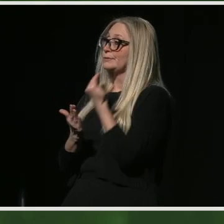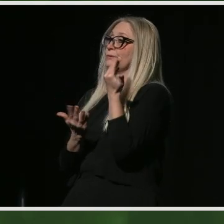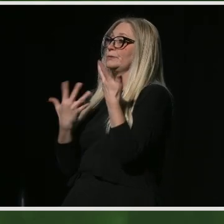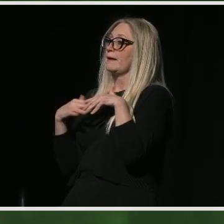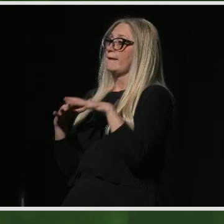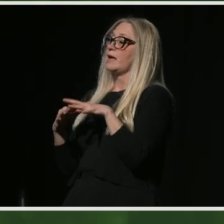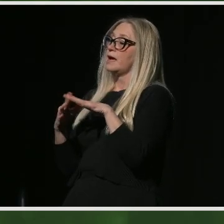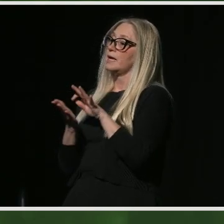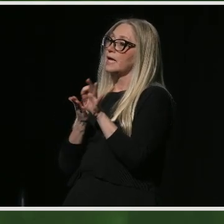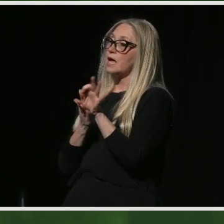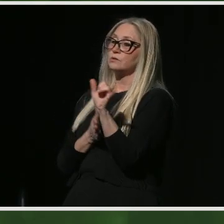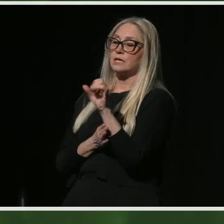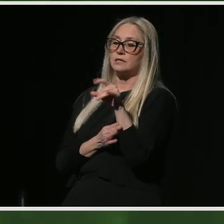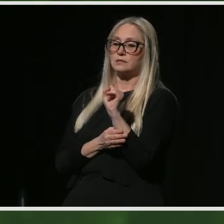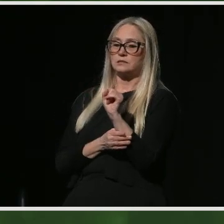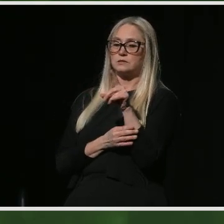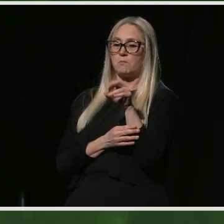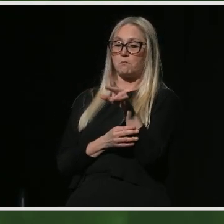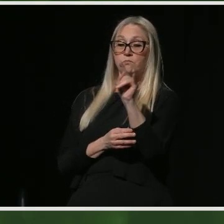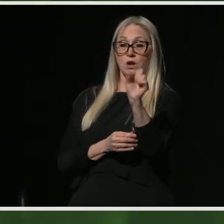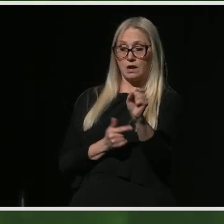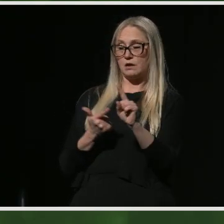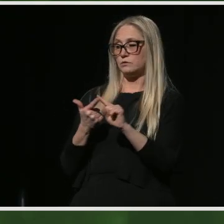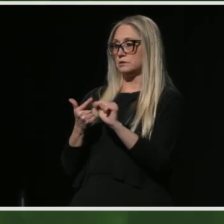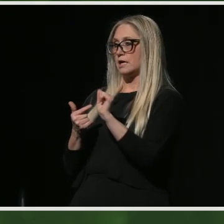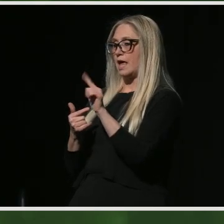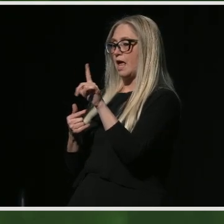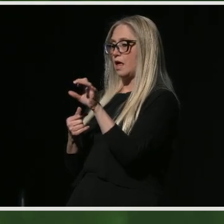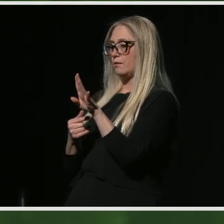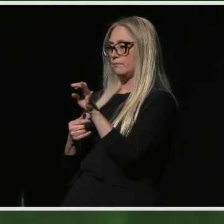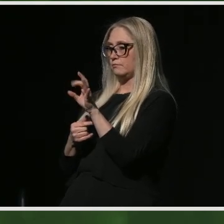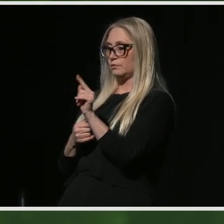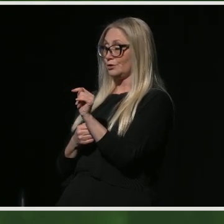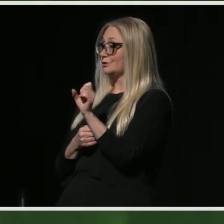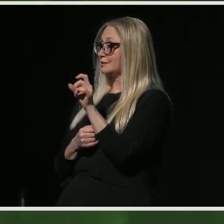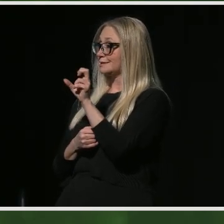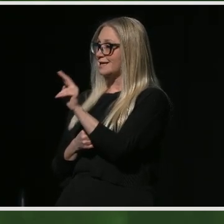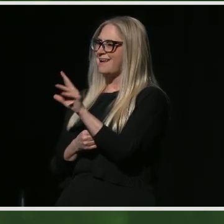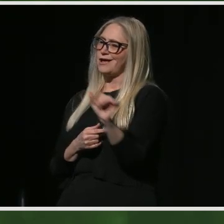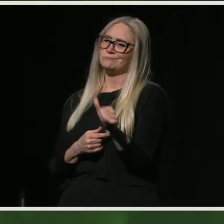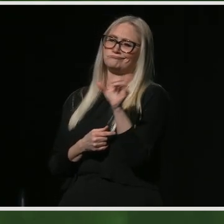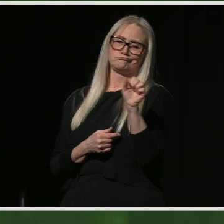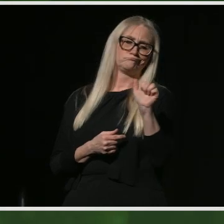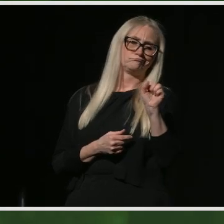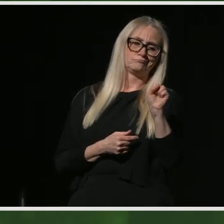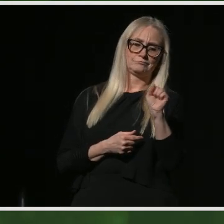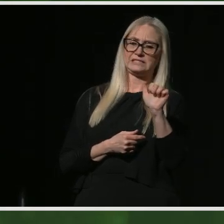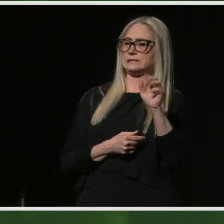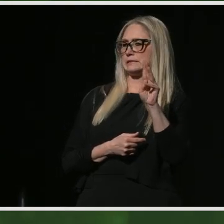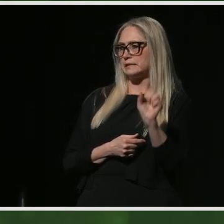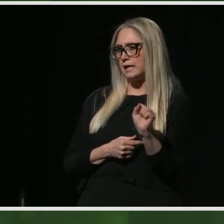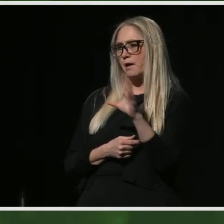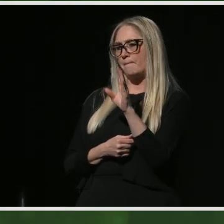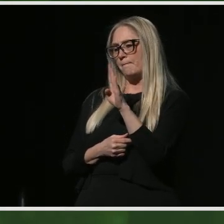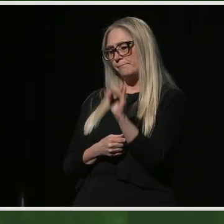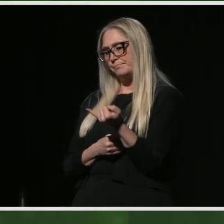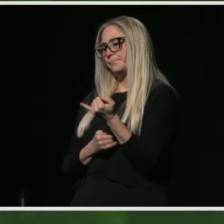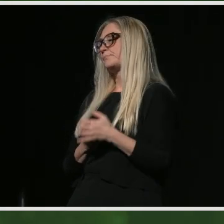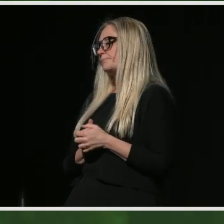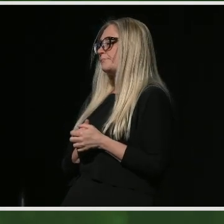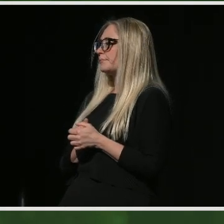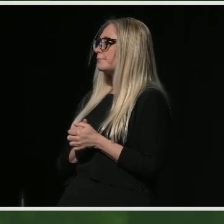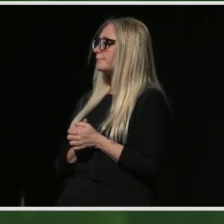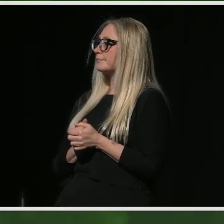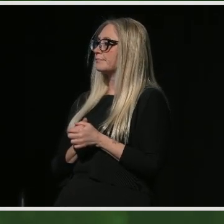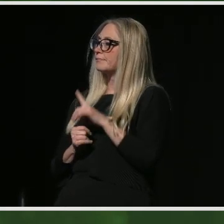accounts like Sprouts, Albertsons, and club stores. Additionally, we plan to address the overwhelming excitement in food